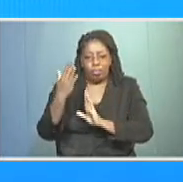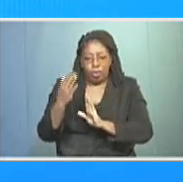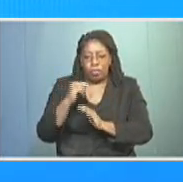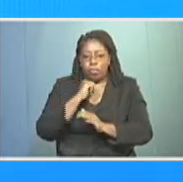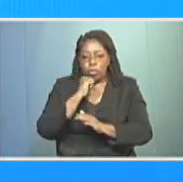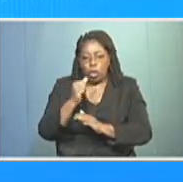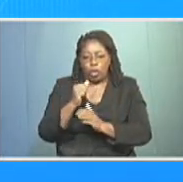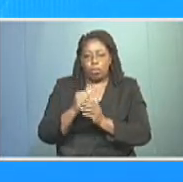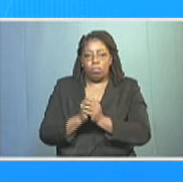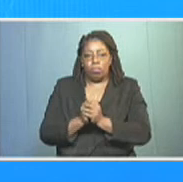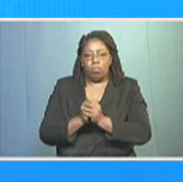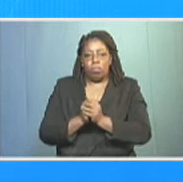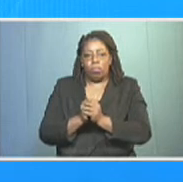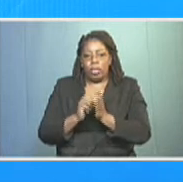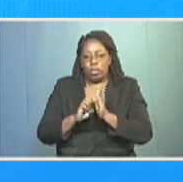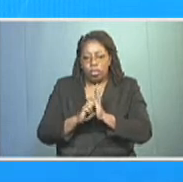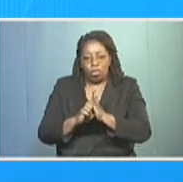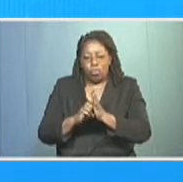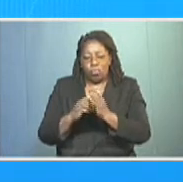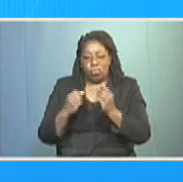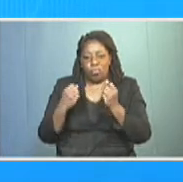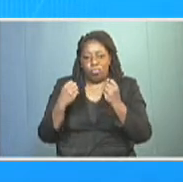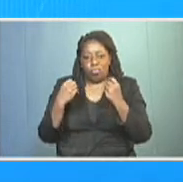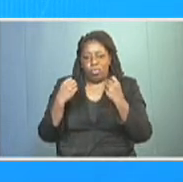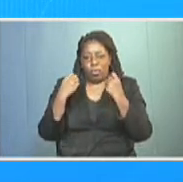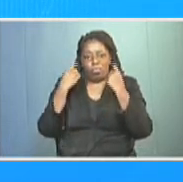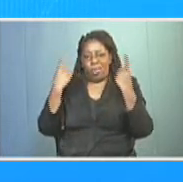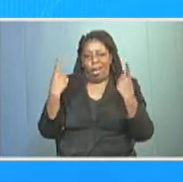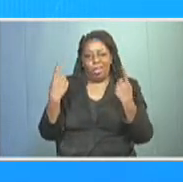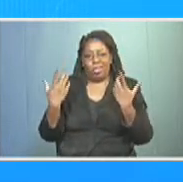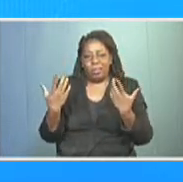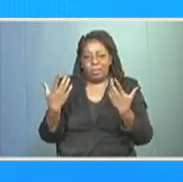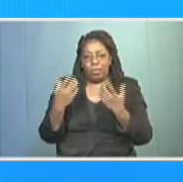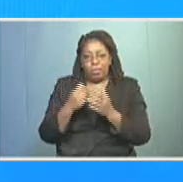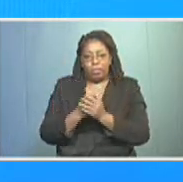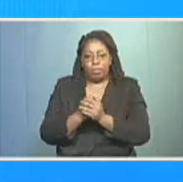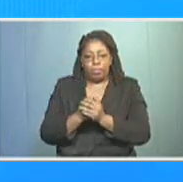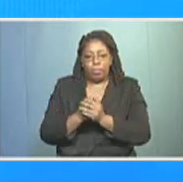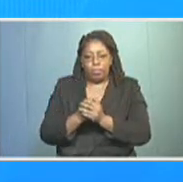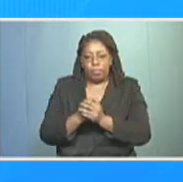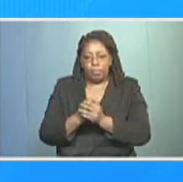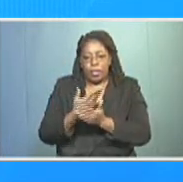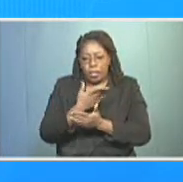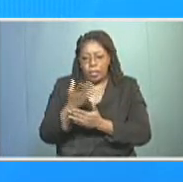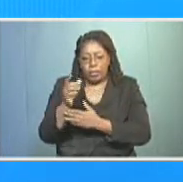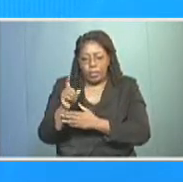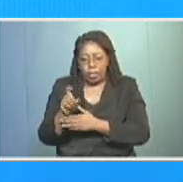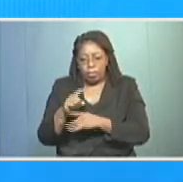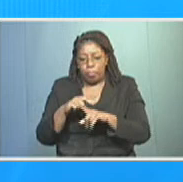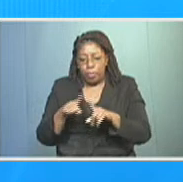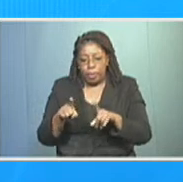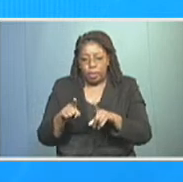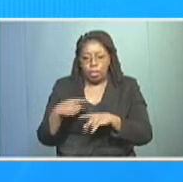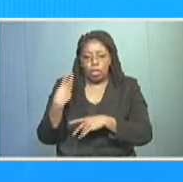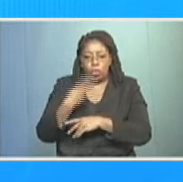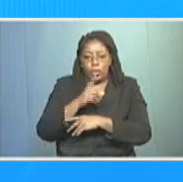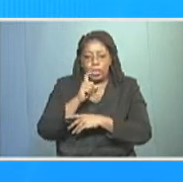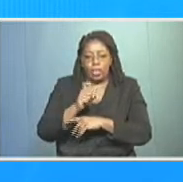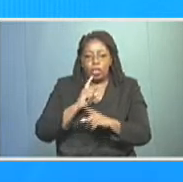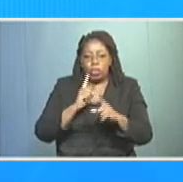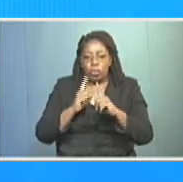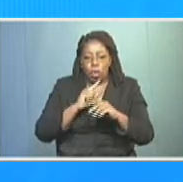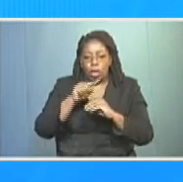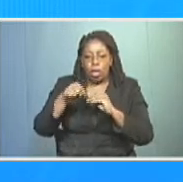simply to express sentiments of shock and outrage and dismay. They're all good and needed, but now we have to talk